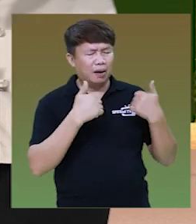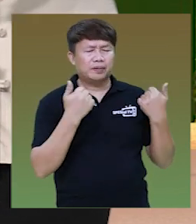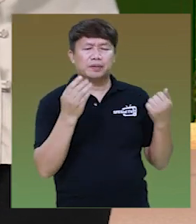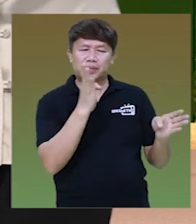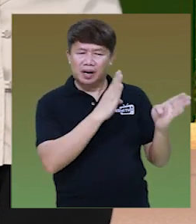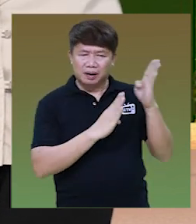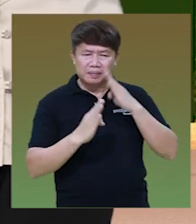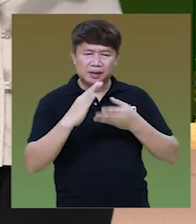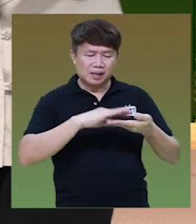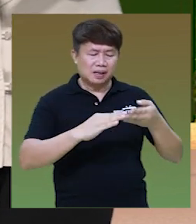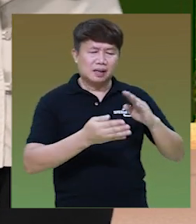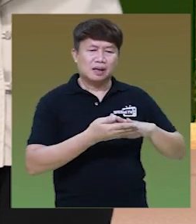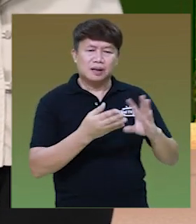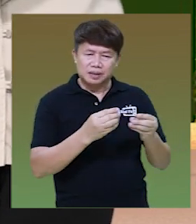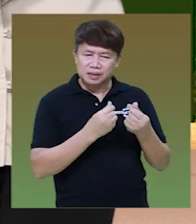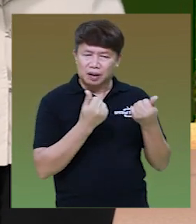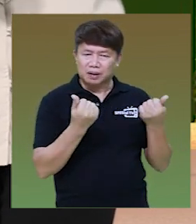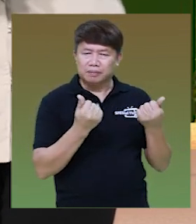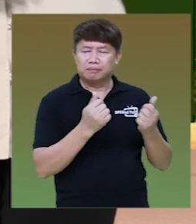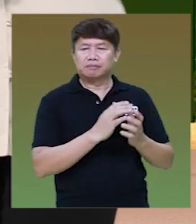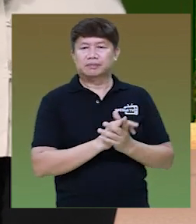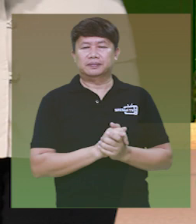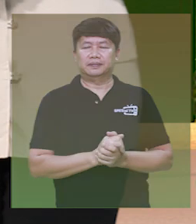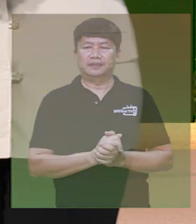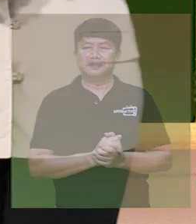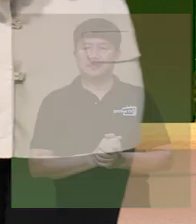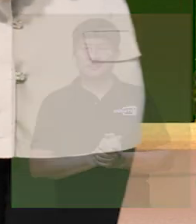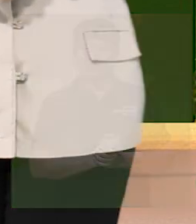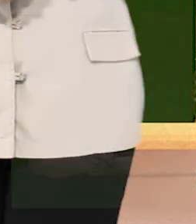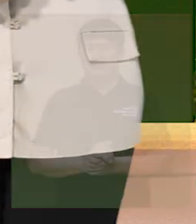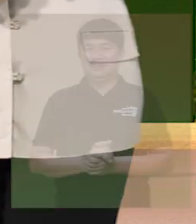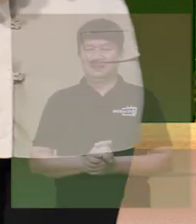the problem in the story is solved.